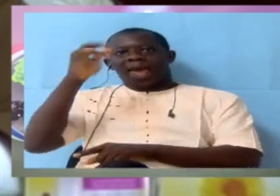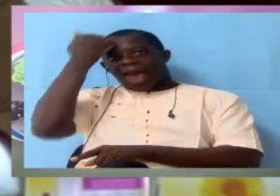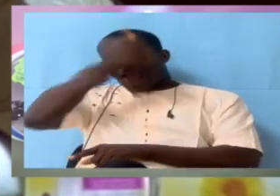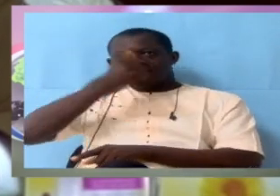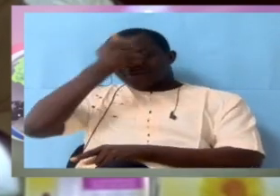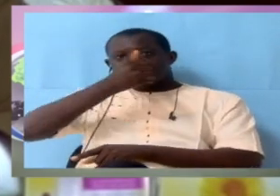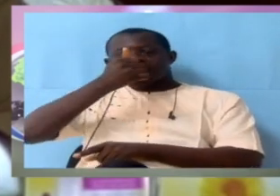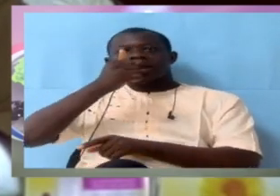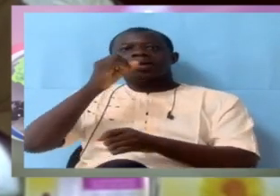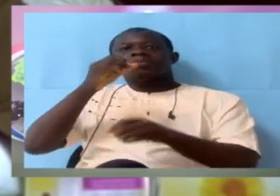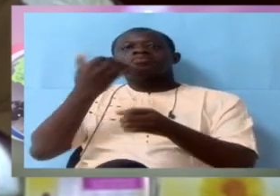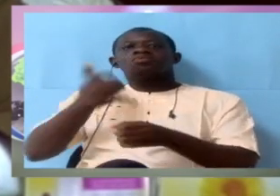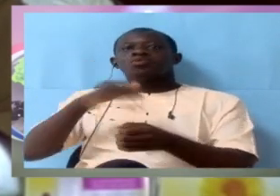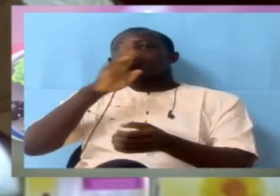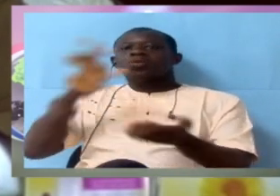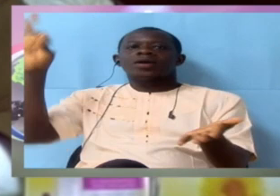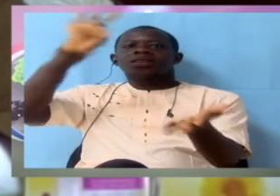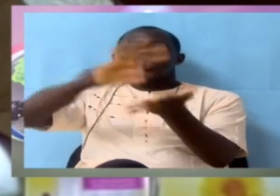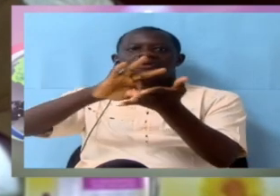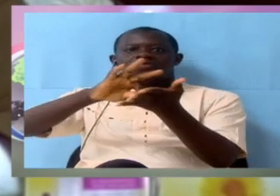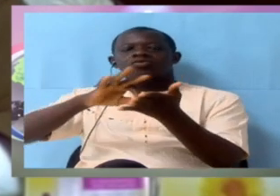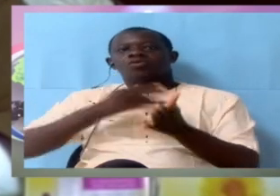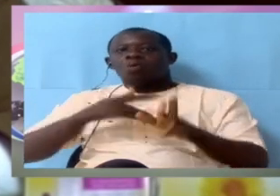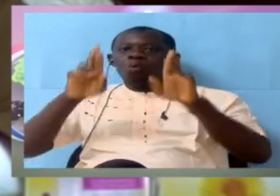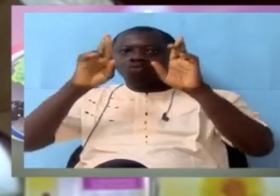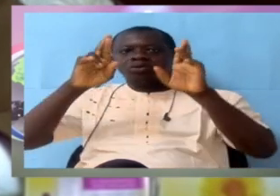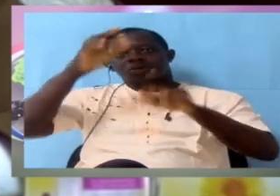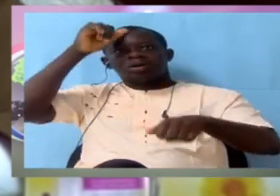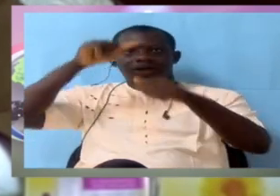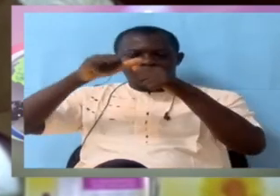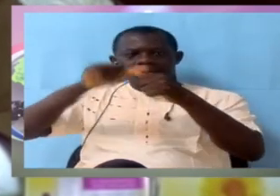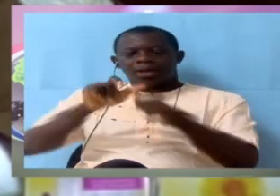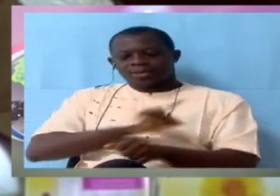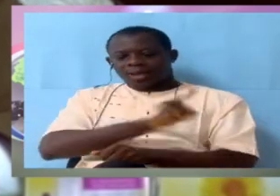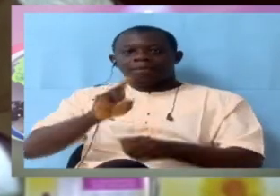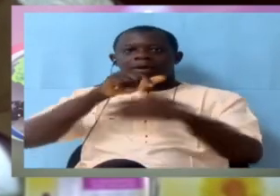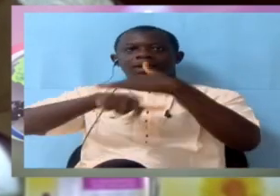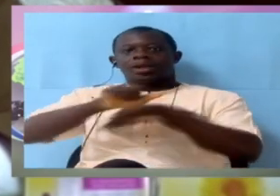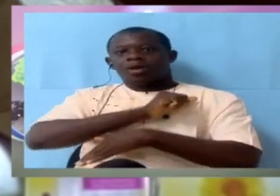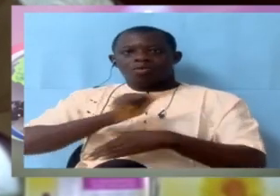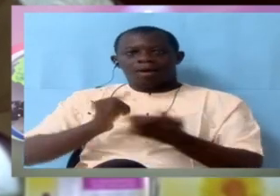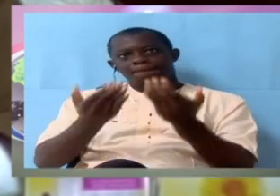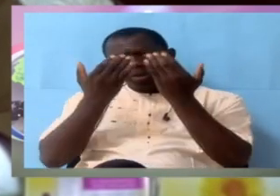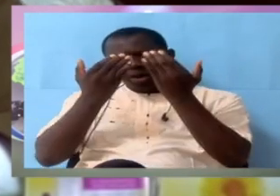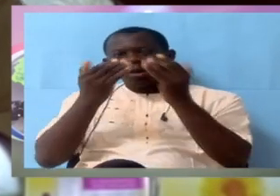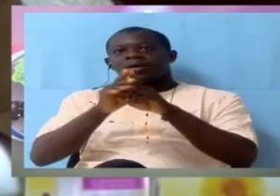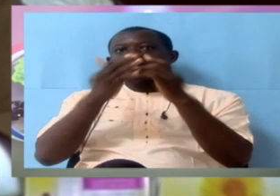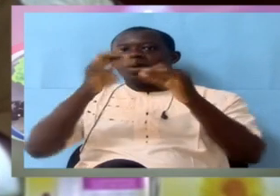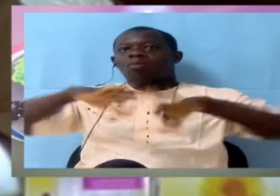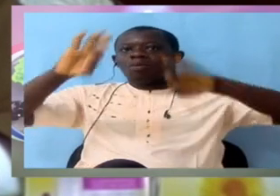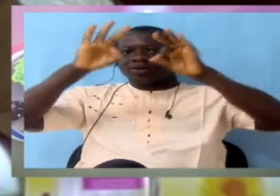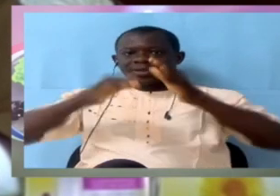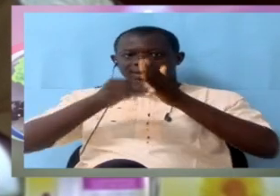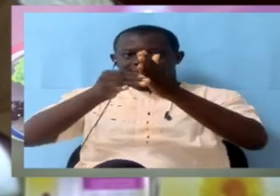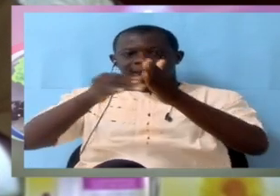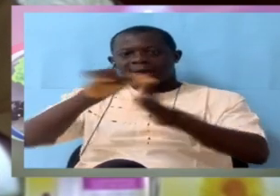and we would wish to remember them in our prayers. Imams and the bishops, if you